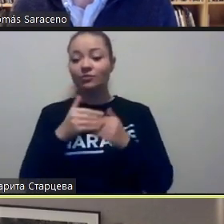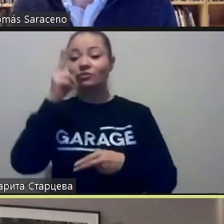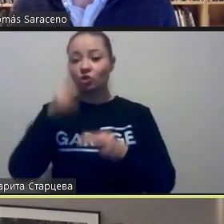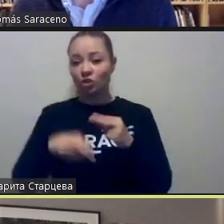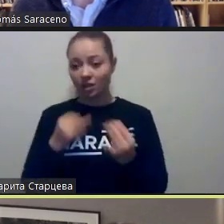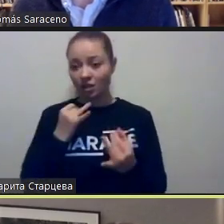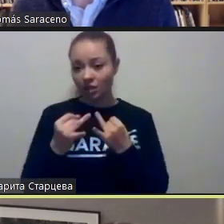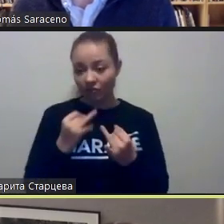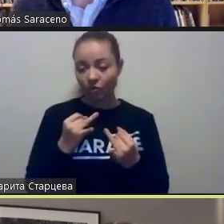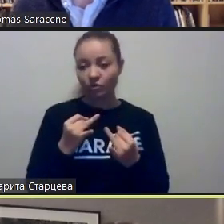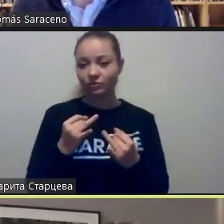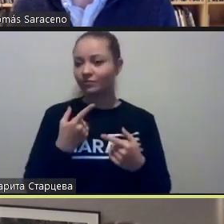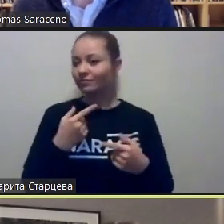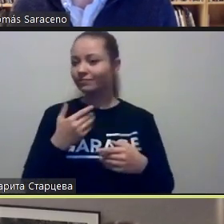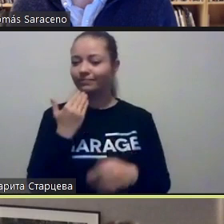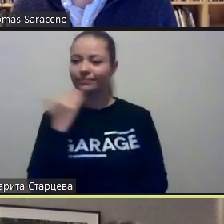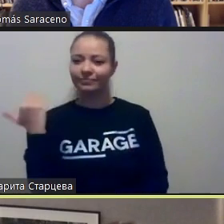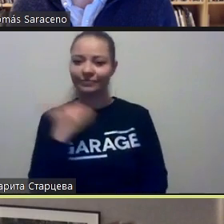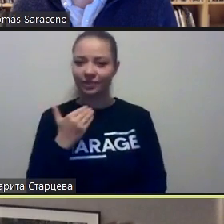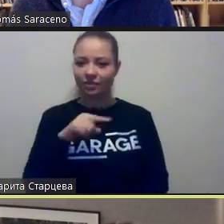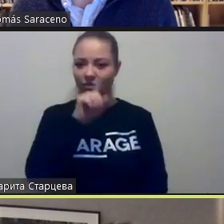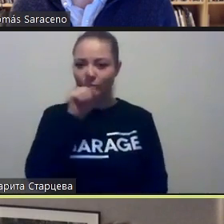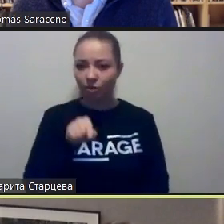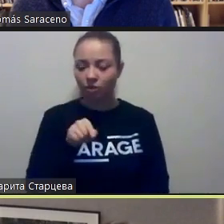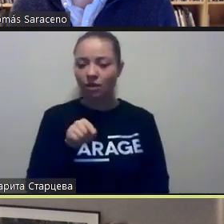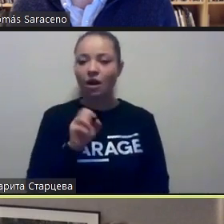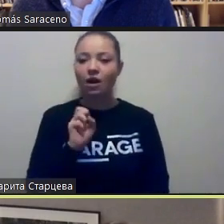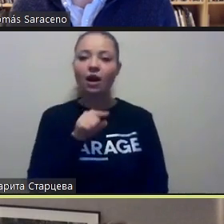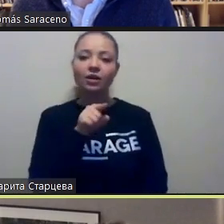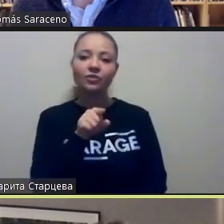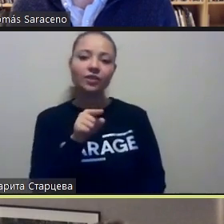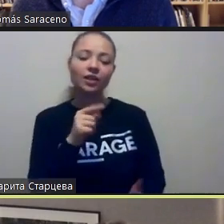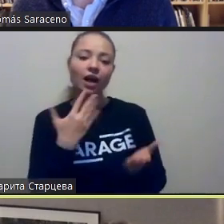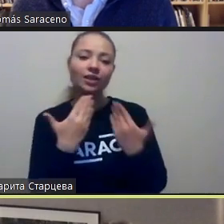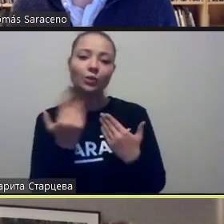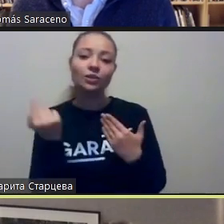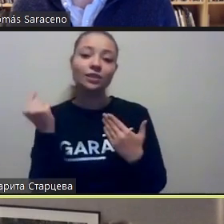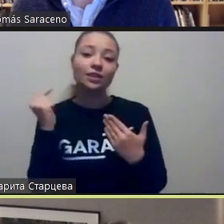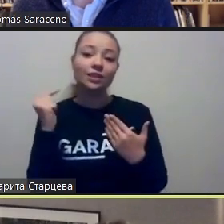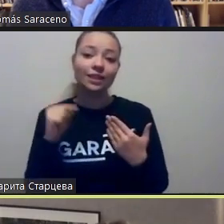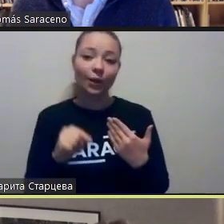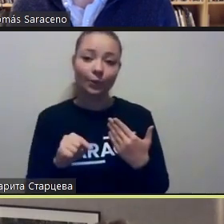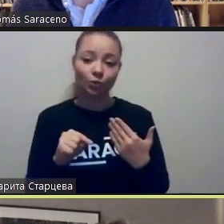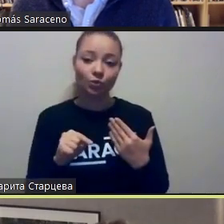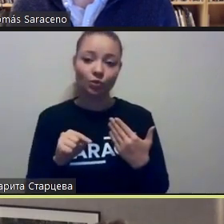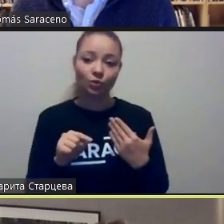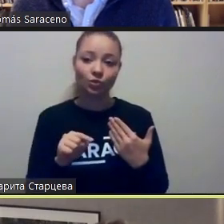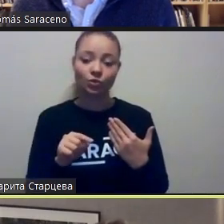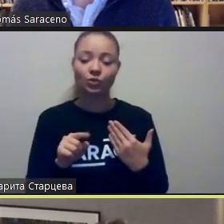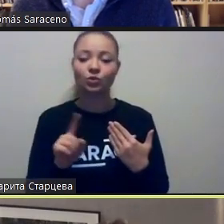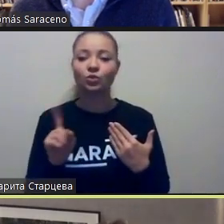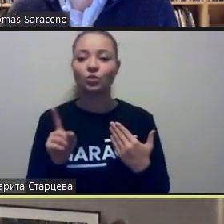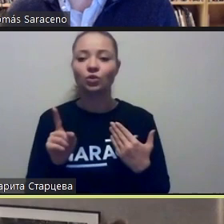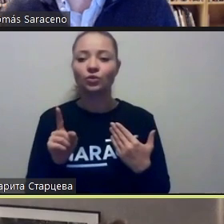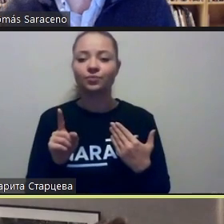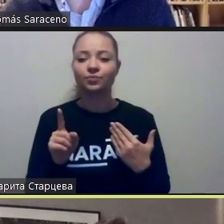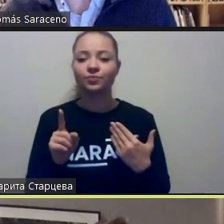Thank you. And as final question in our talk, what do you feel